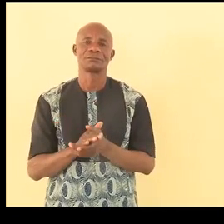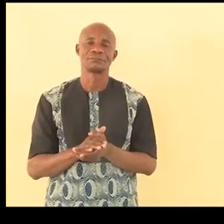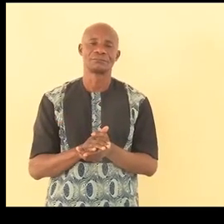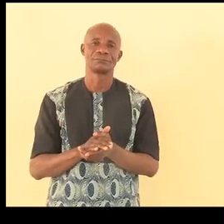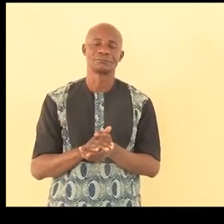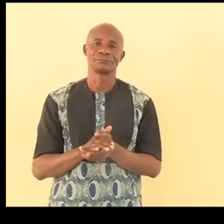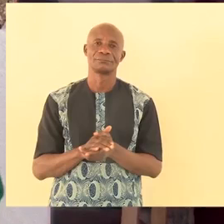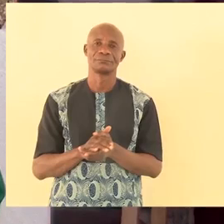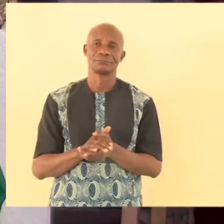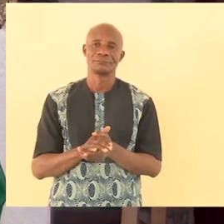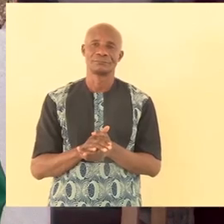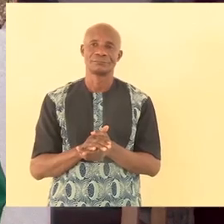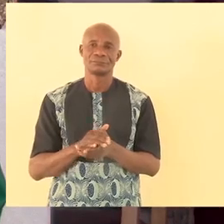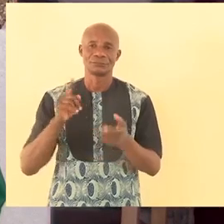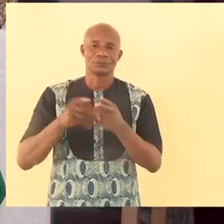them.